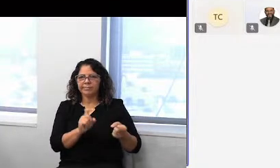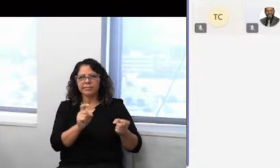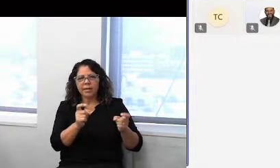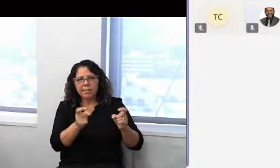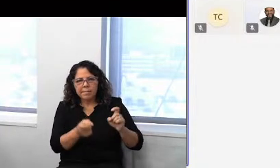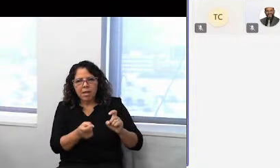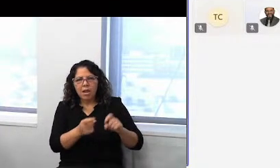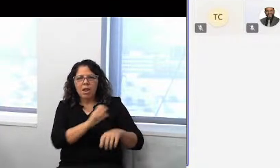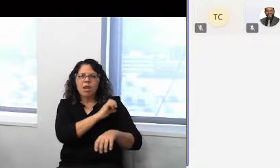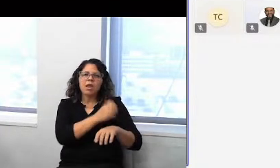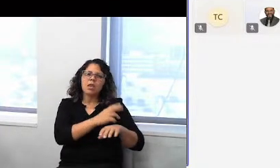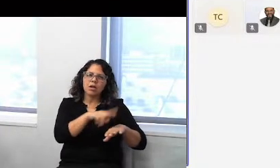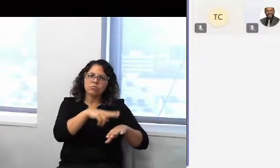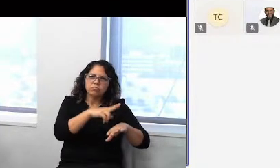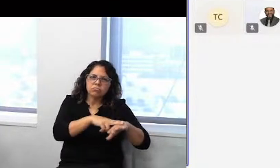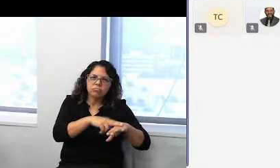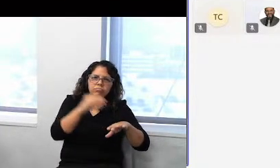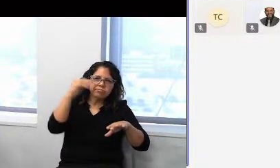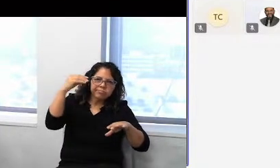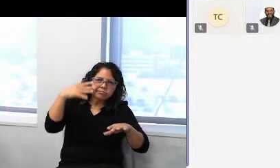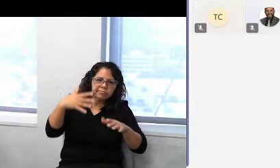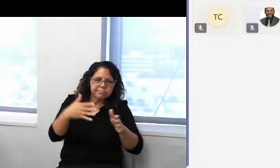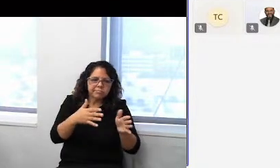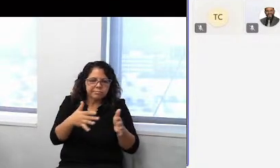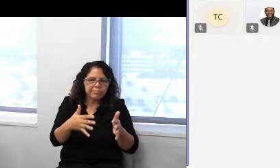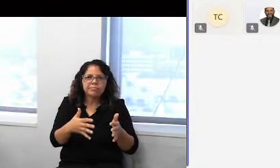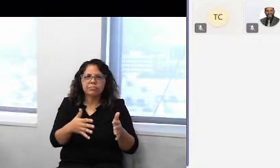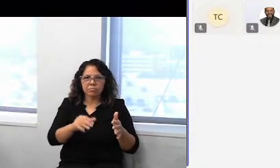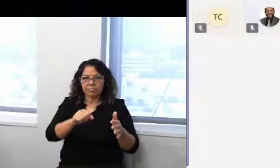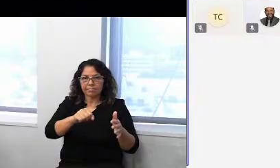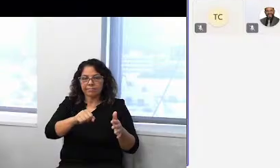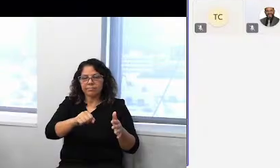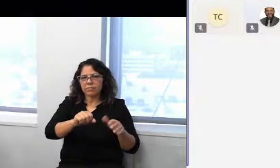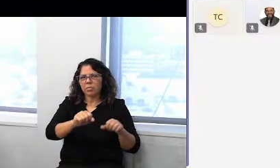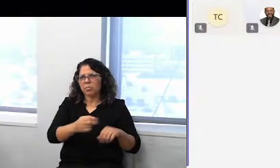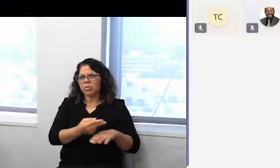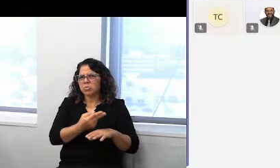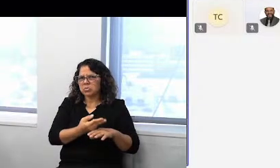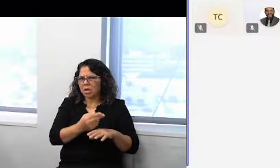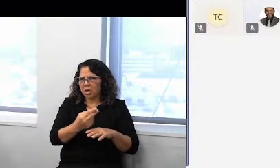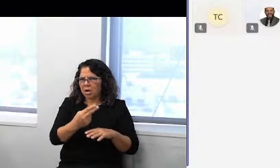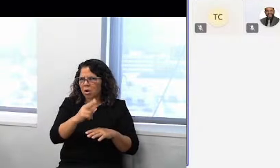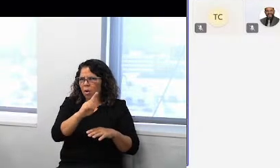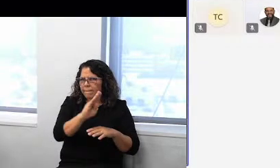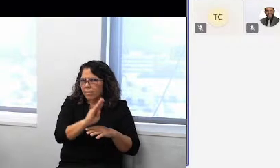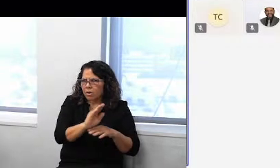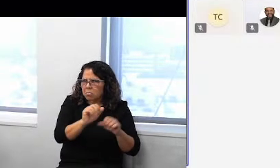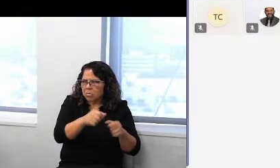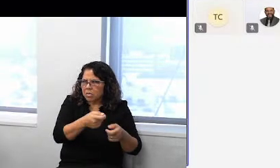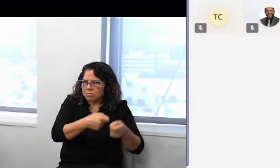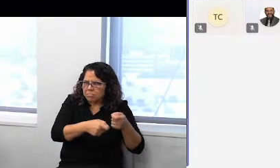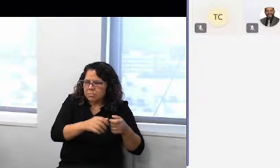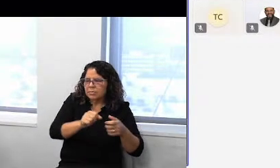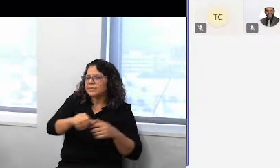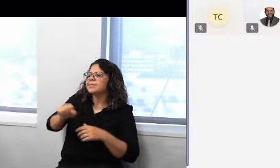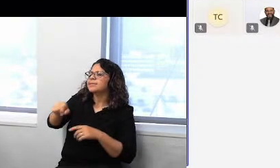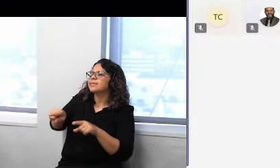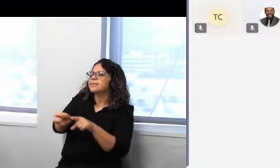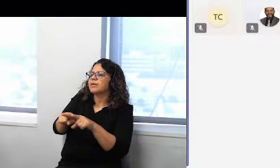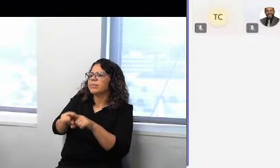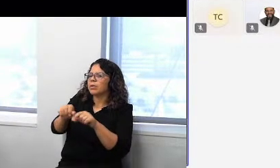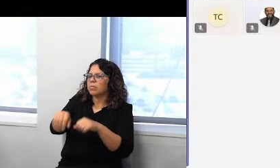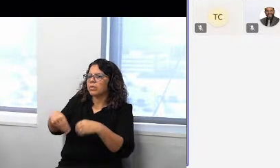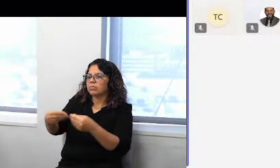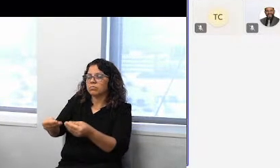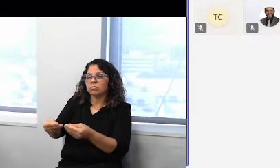to function as hubs? And yes, and will be actually provide reliability, greater reliability. Is there a way I